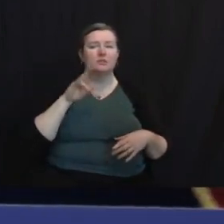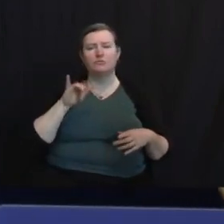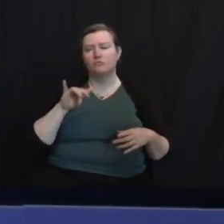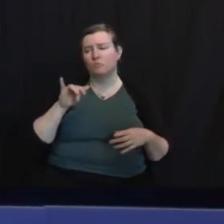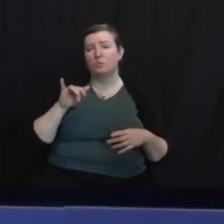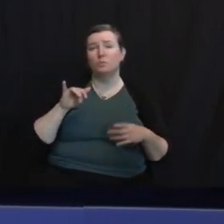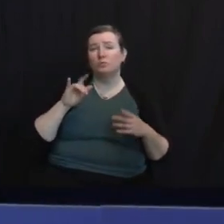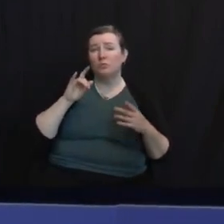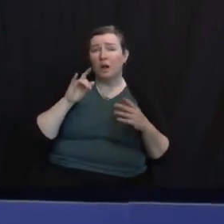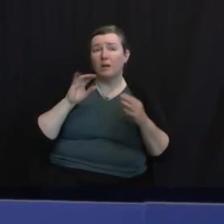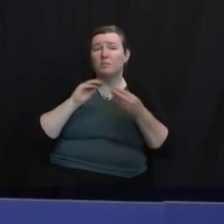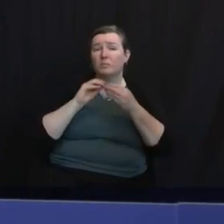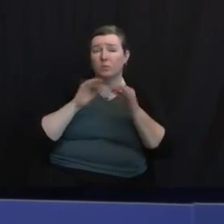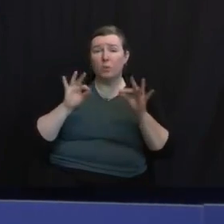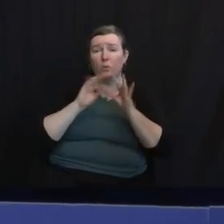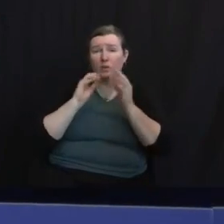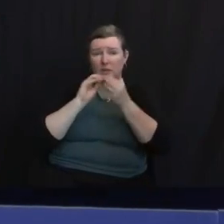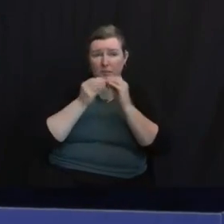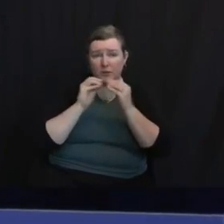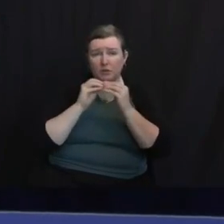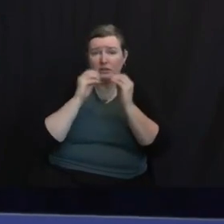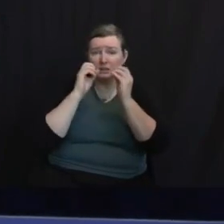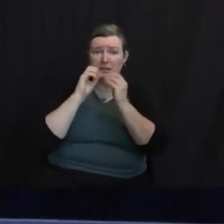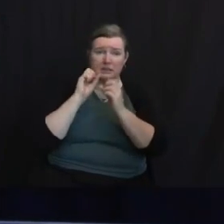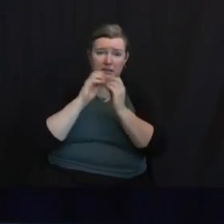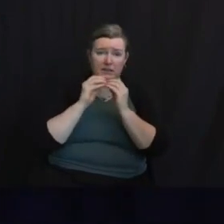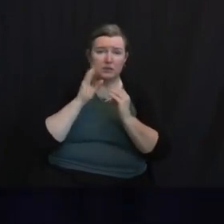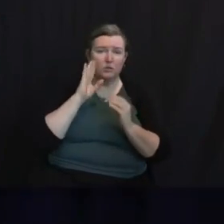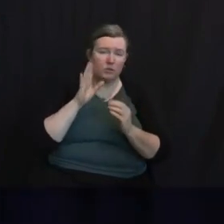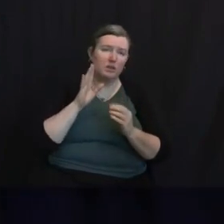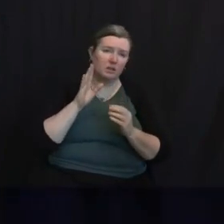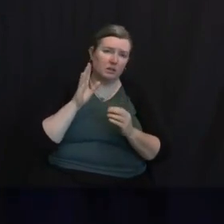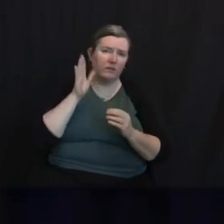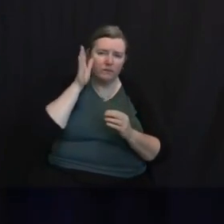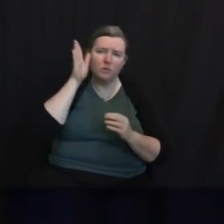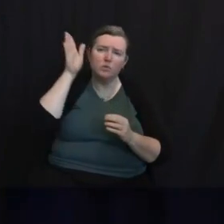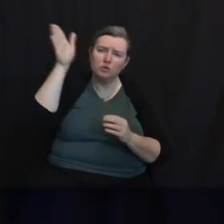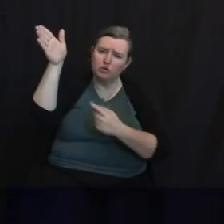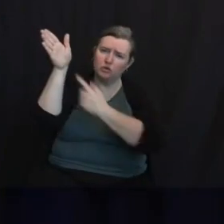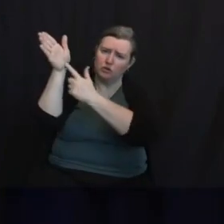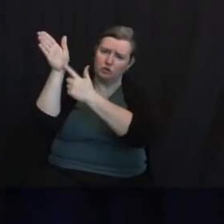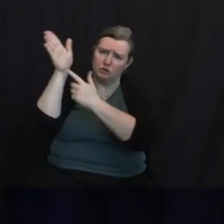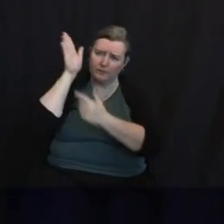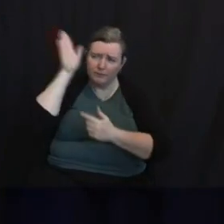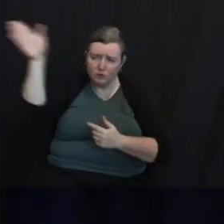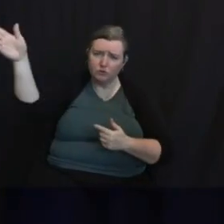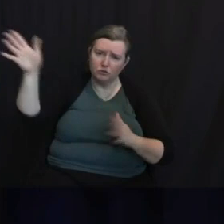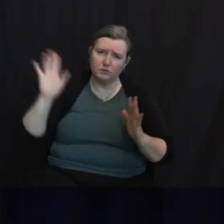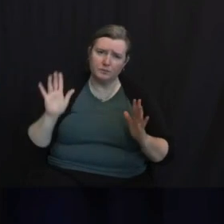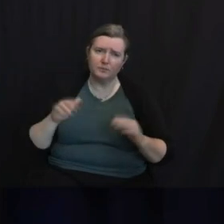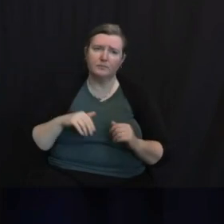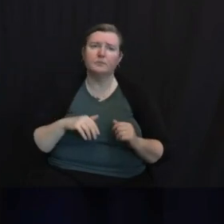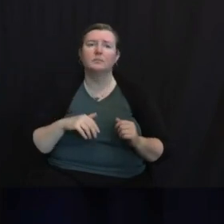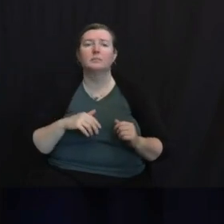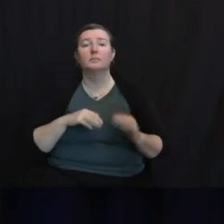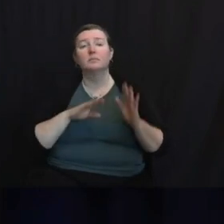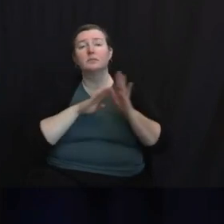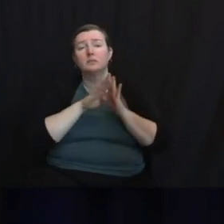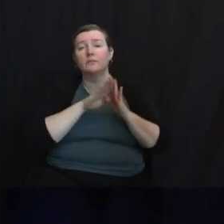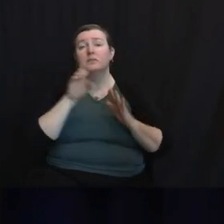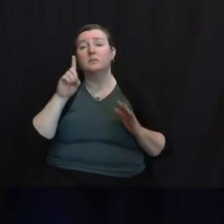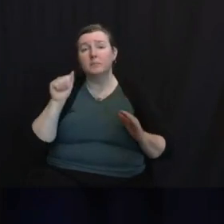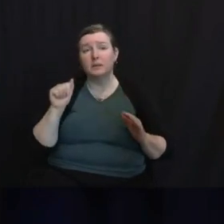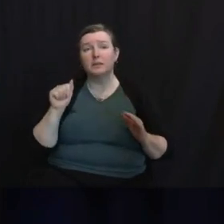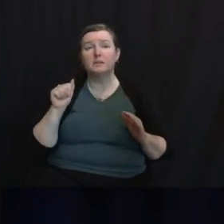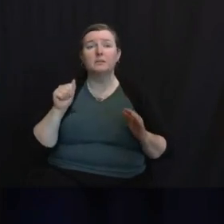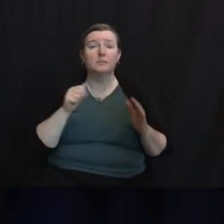share with you at a future press conference, is how many of our developmentally disabled individuals have been vaccinated and